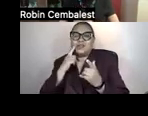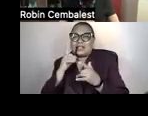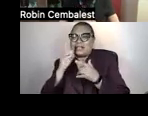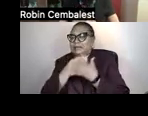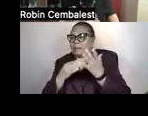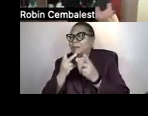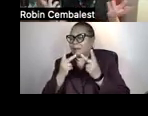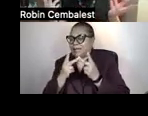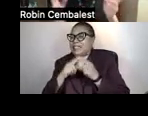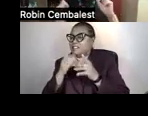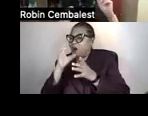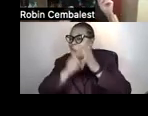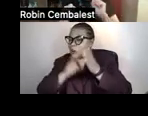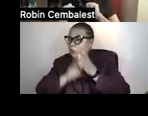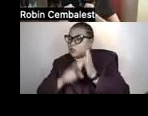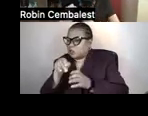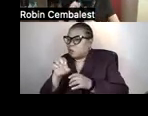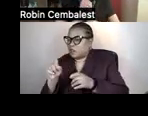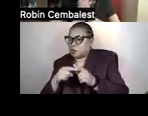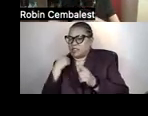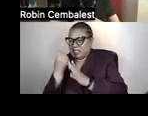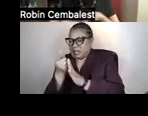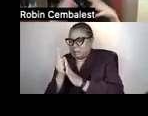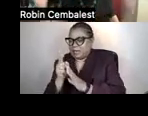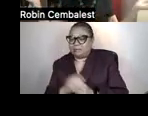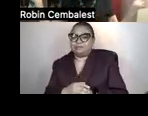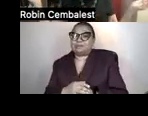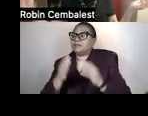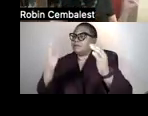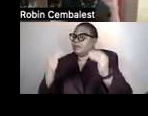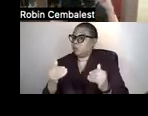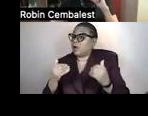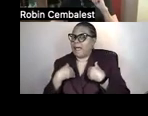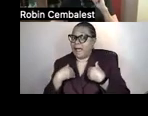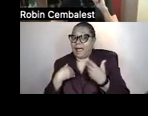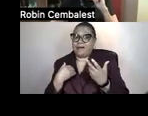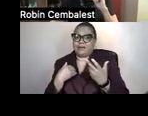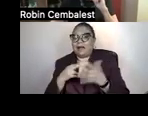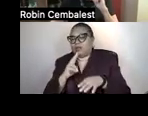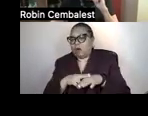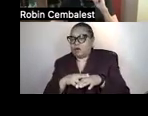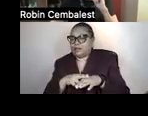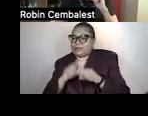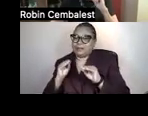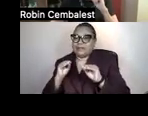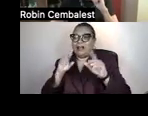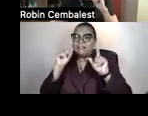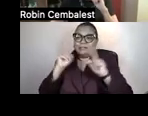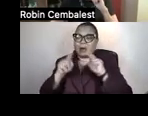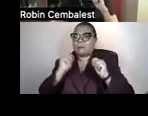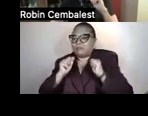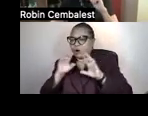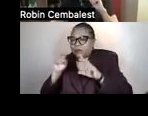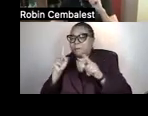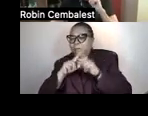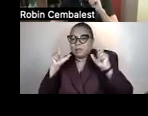space in articles in the press, as we'll see in a second. Then we want to have, of course, installation views or performance views,